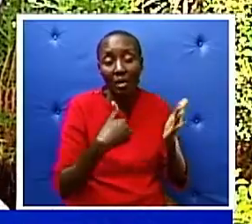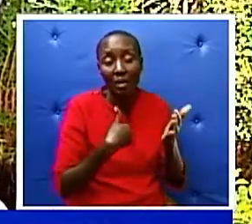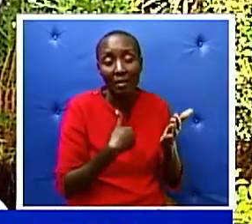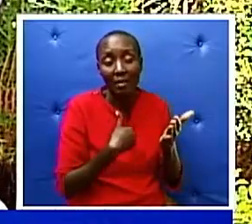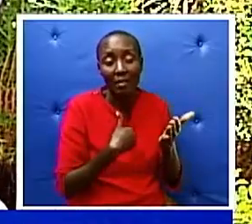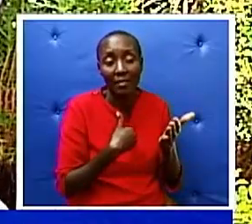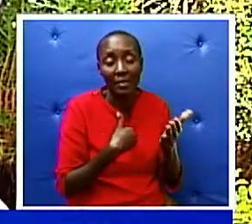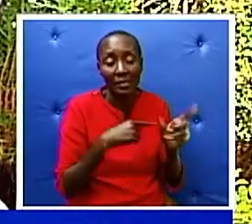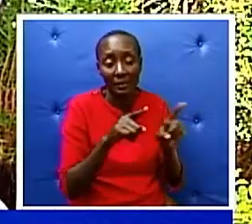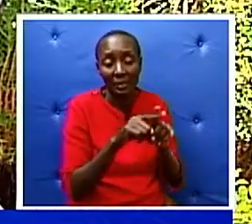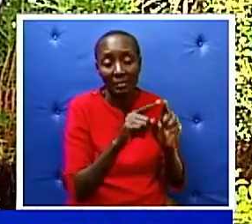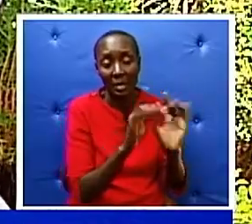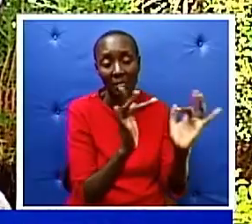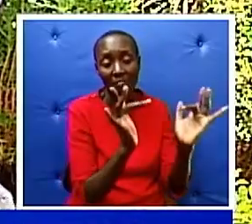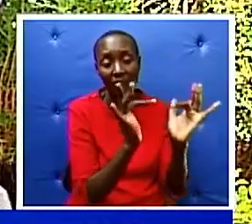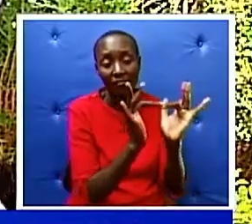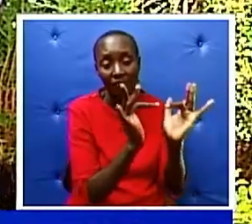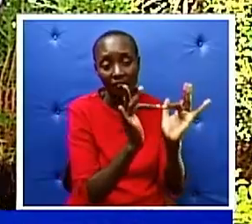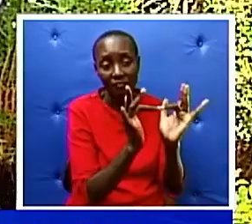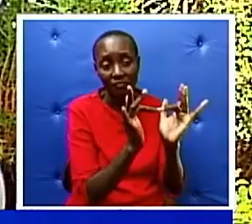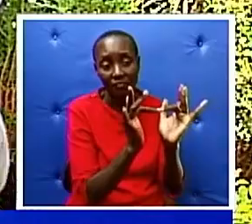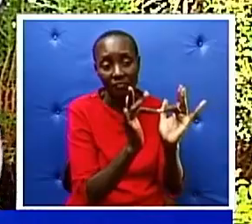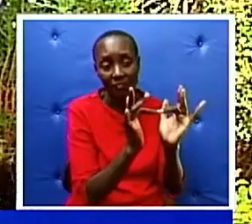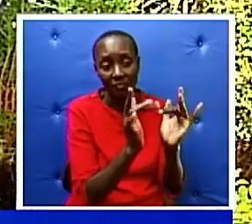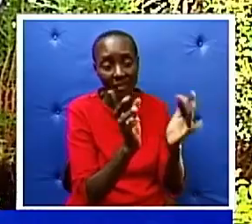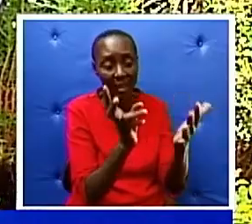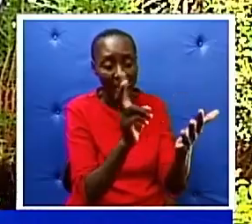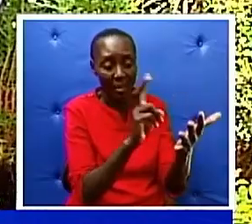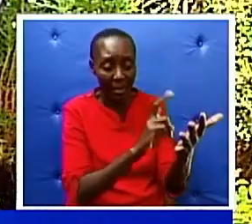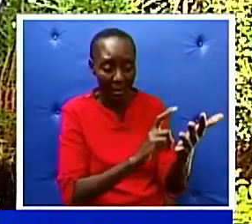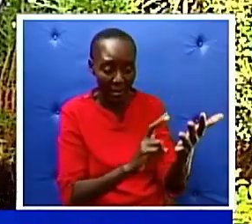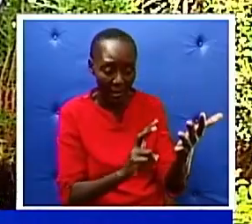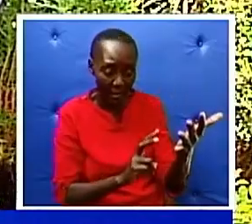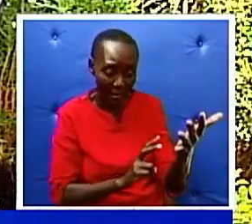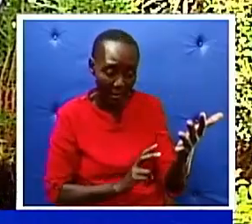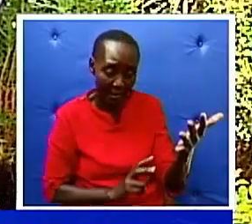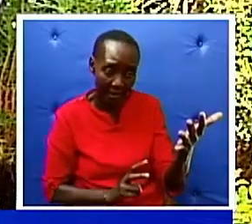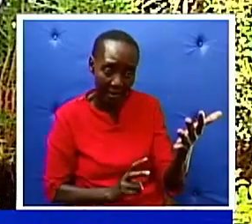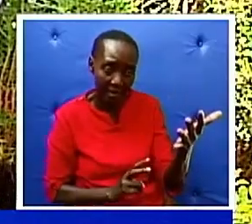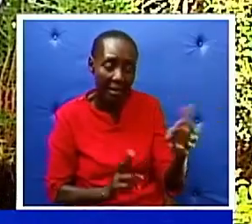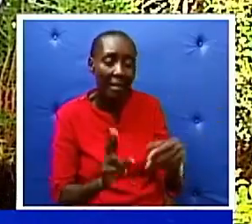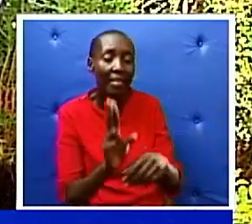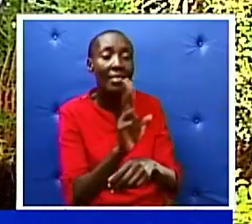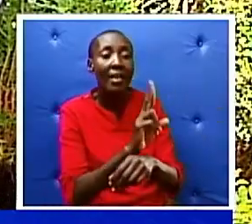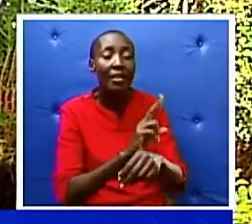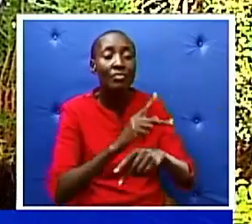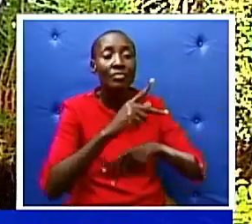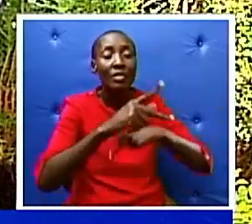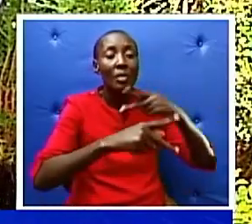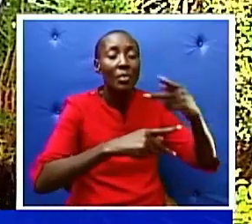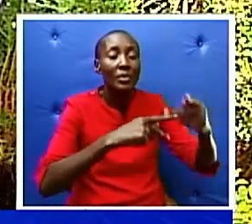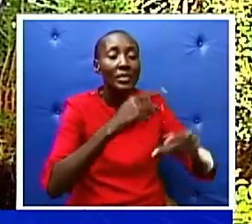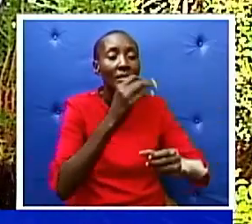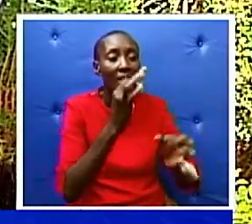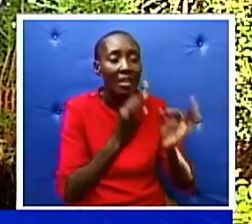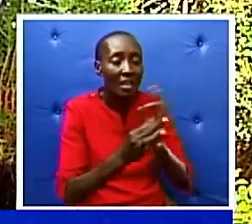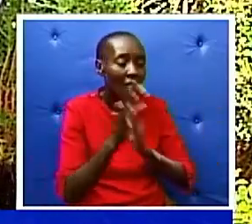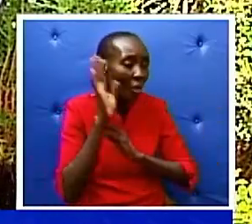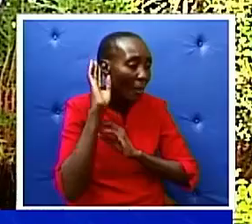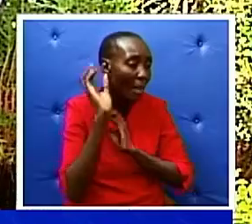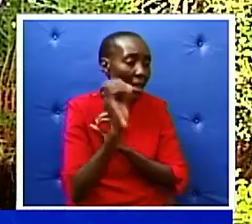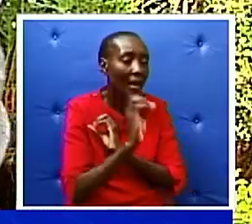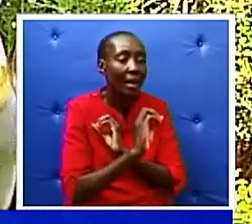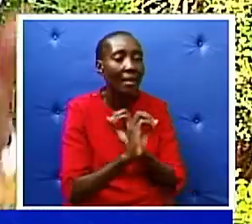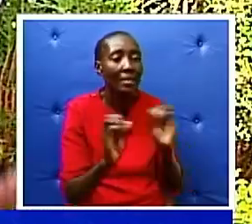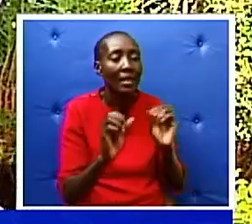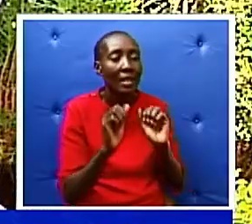on the website. Just download it, look at the processes, use the processes. If they don't use the process, you